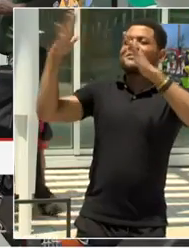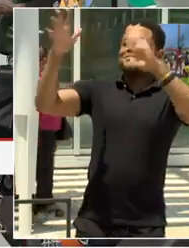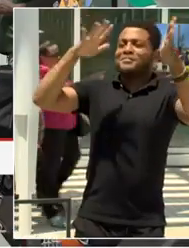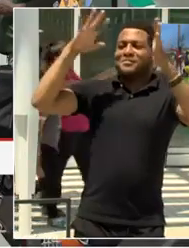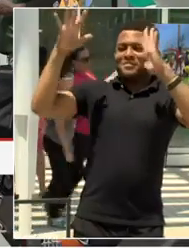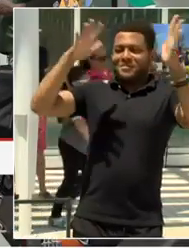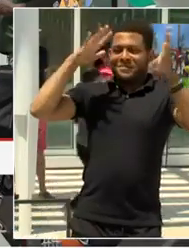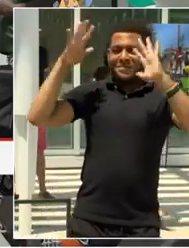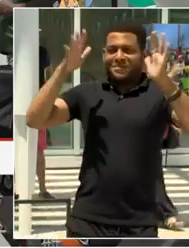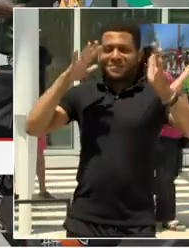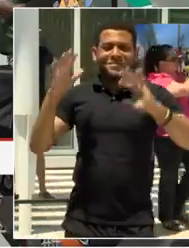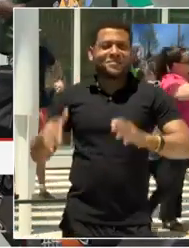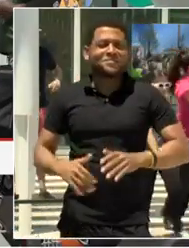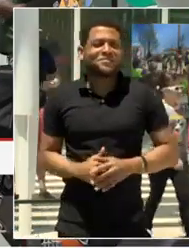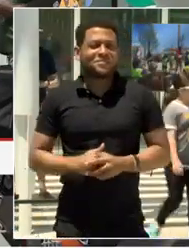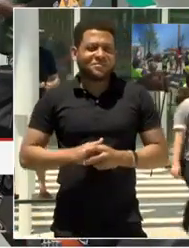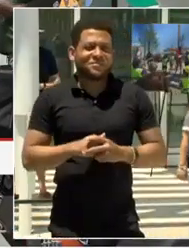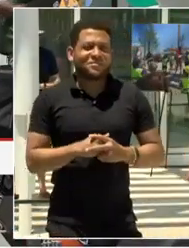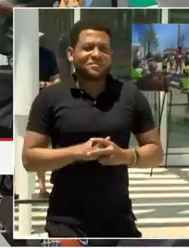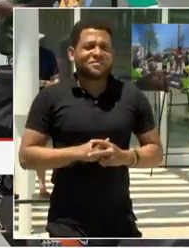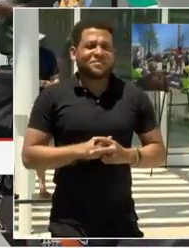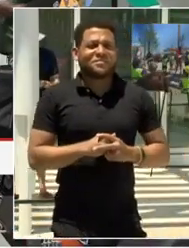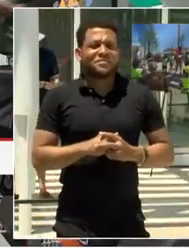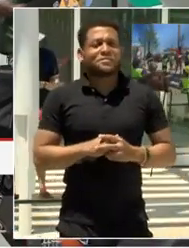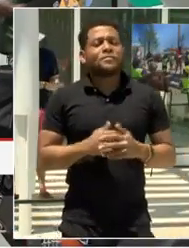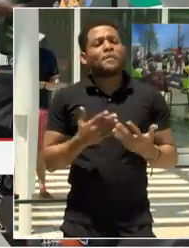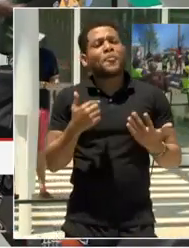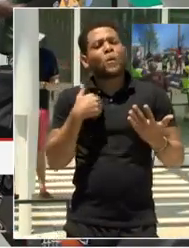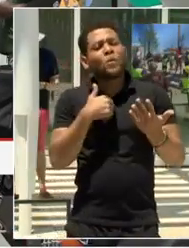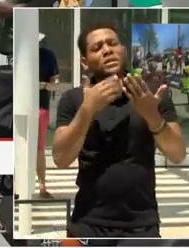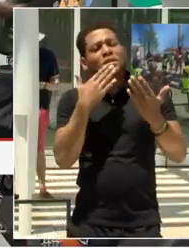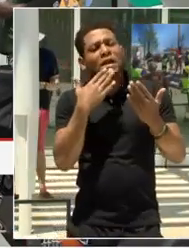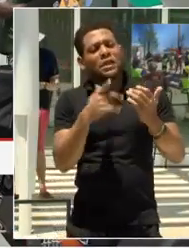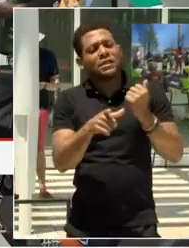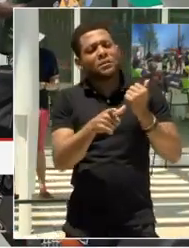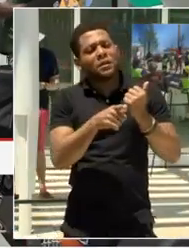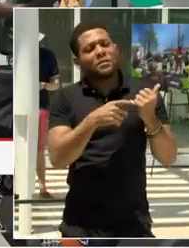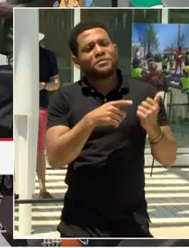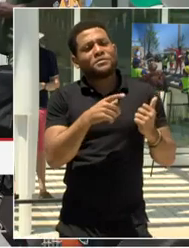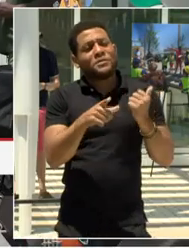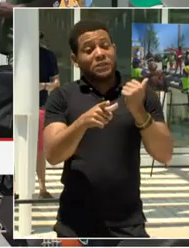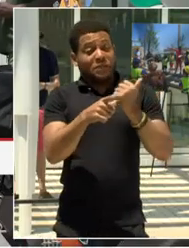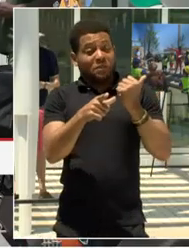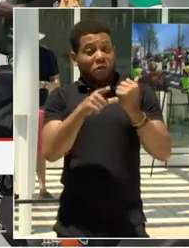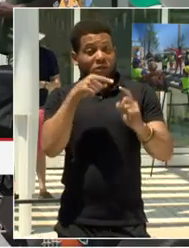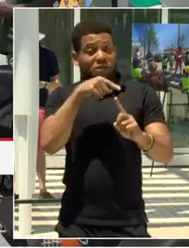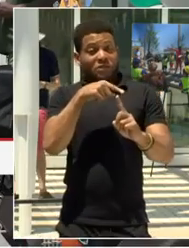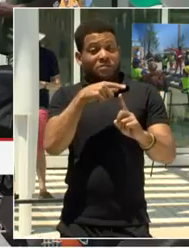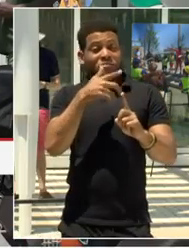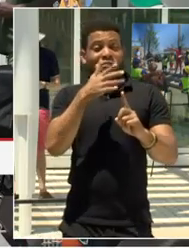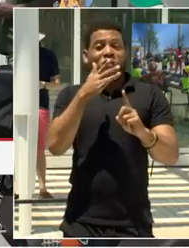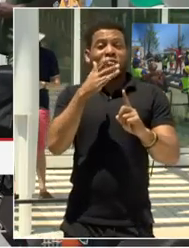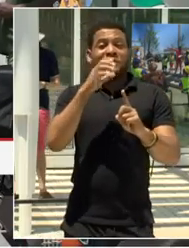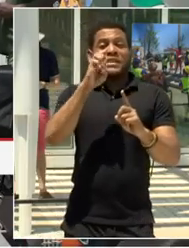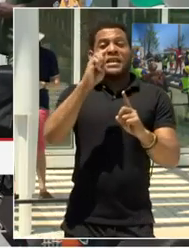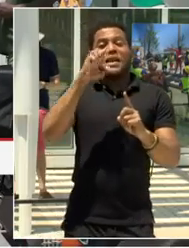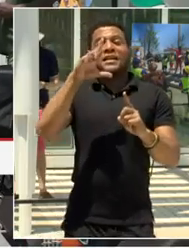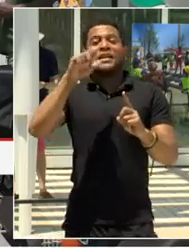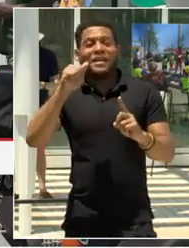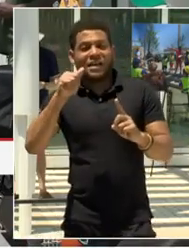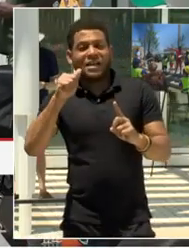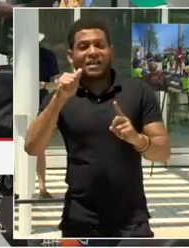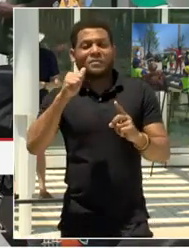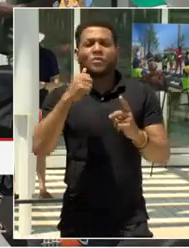I want to thank Bert Jackson, Deputy Ella Faulkner. I want to thank Millen Golap and also Brad King. Also want to